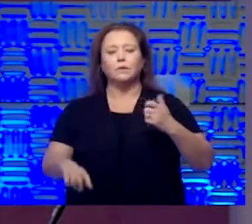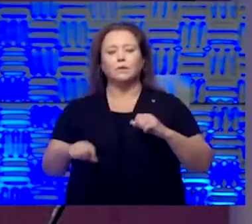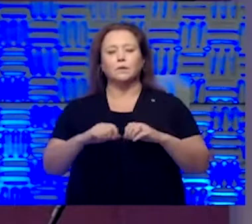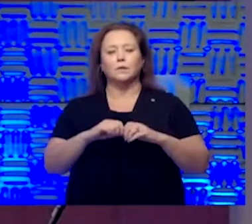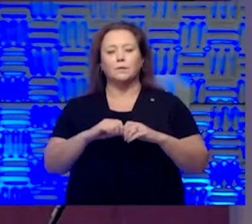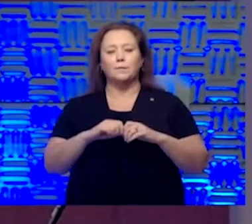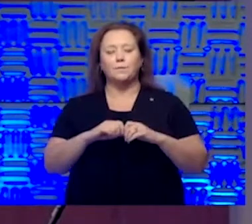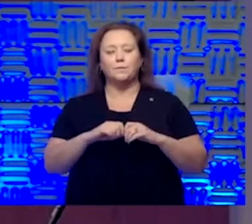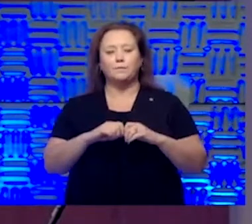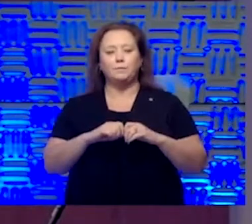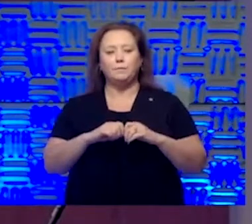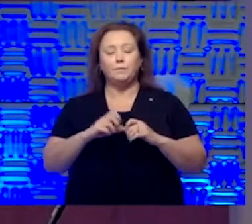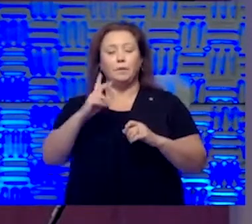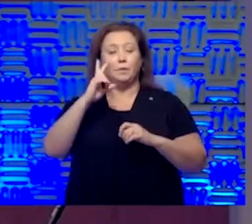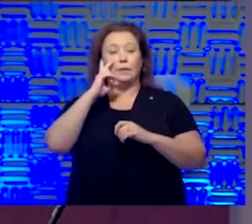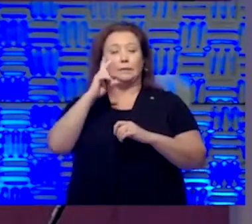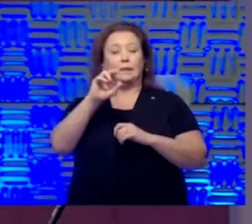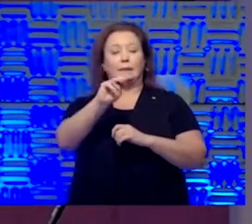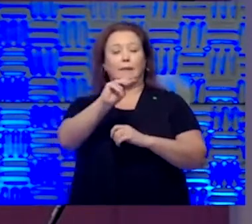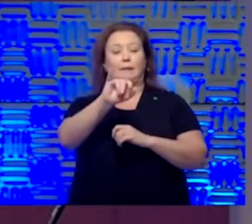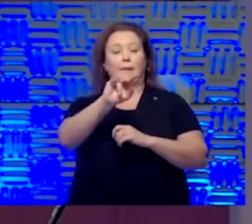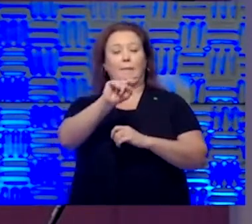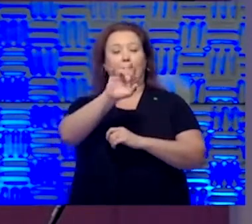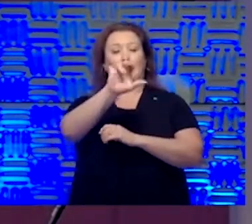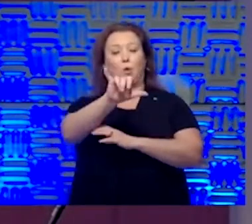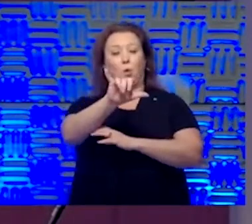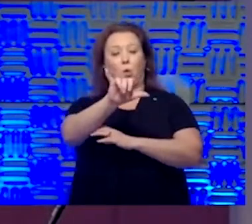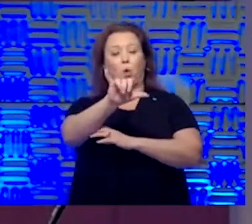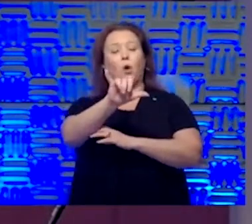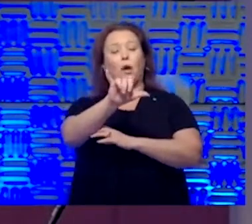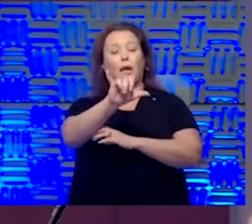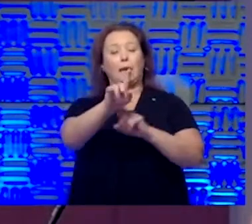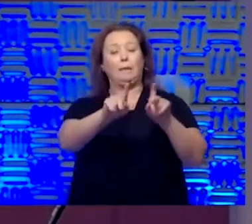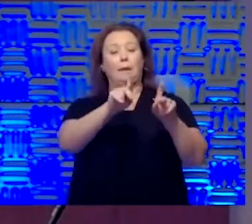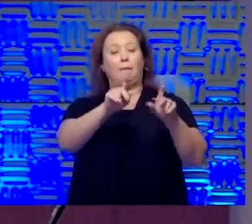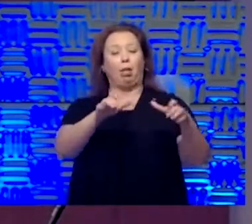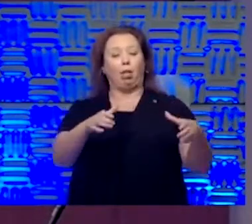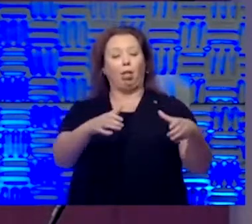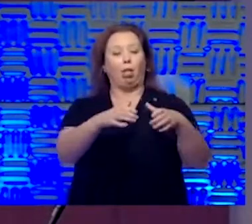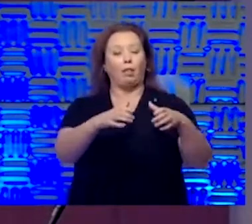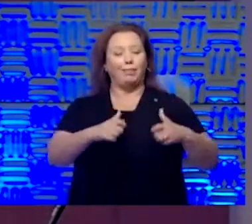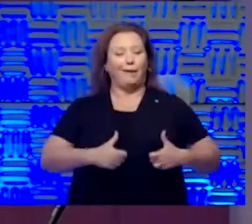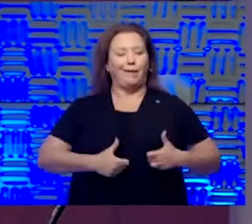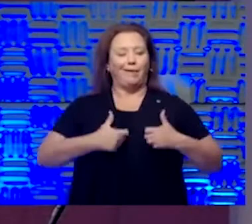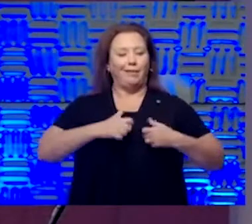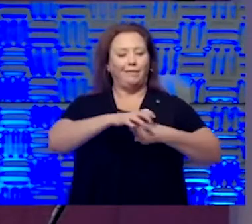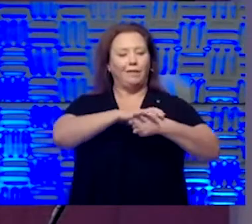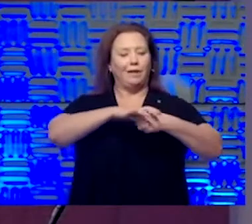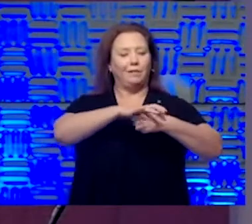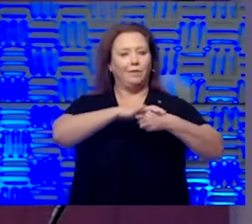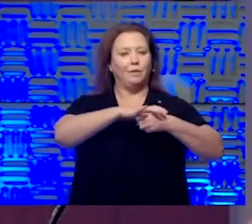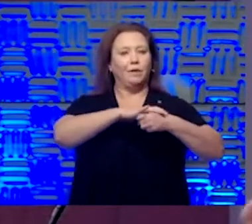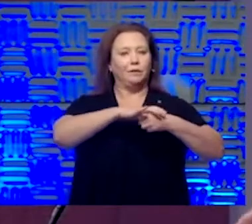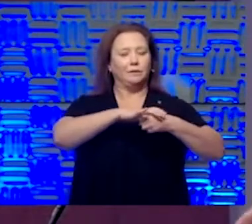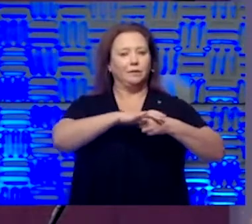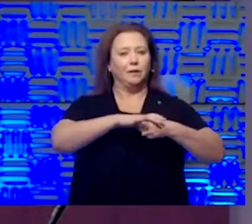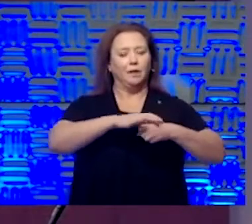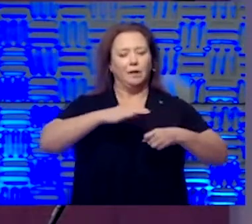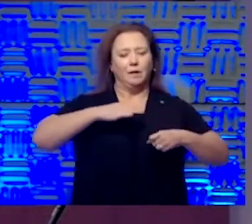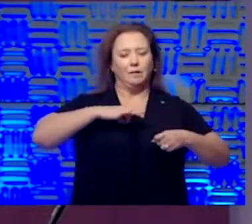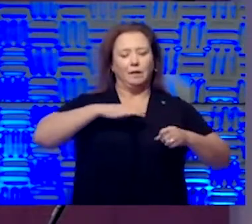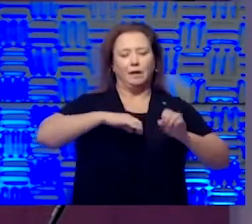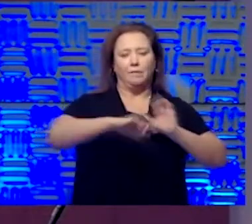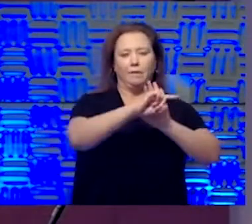that minorities tend to live within those communities, disadvantaged